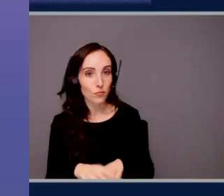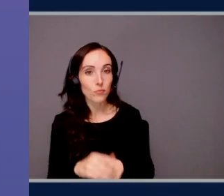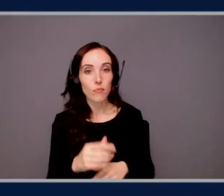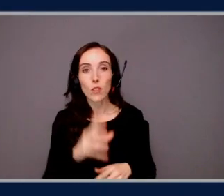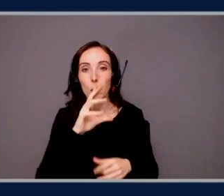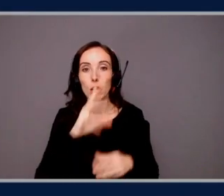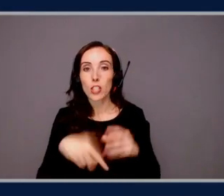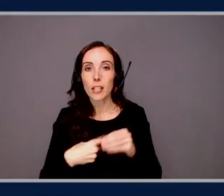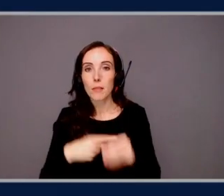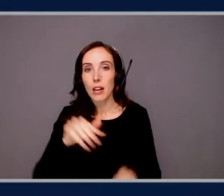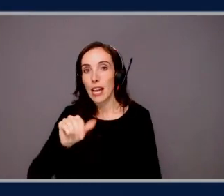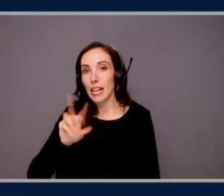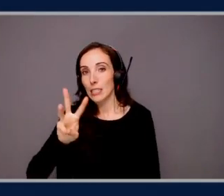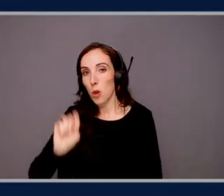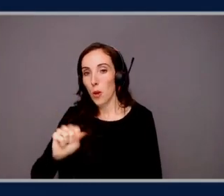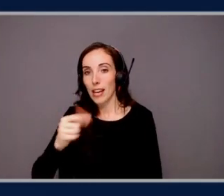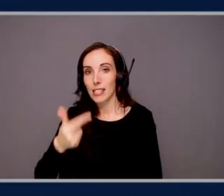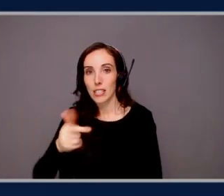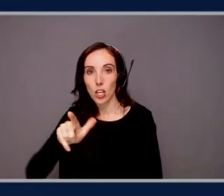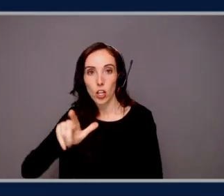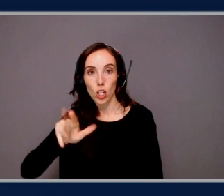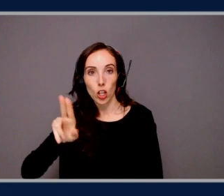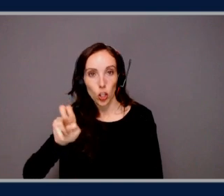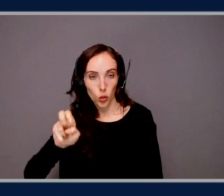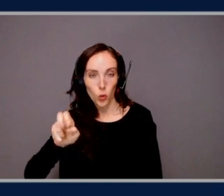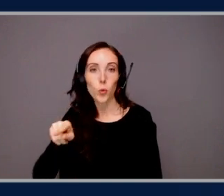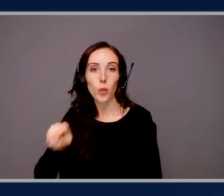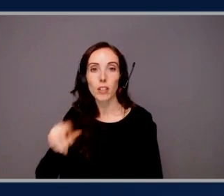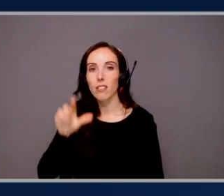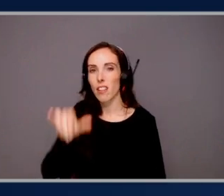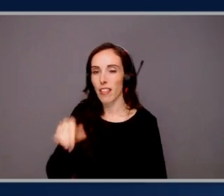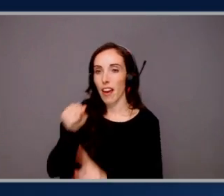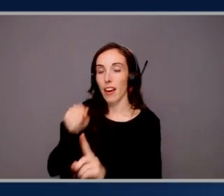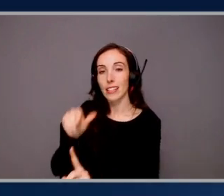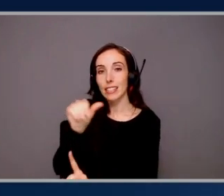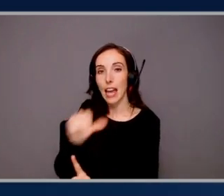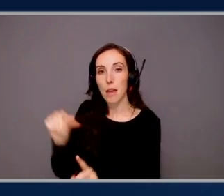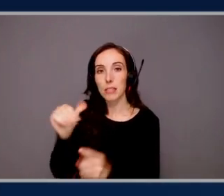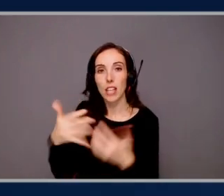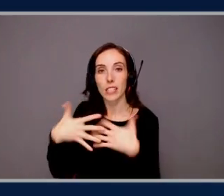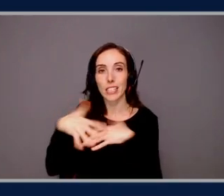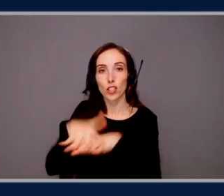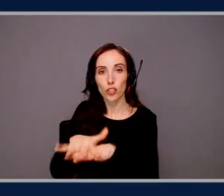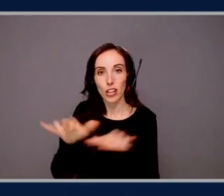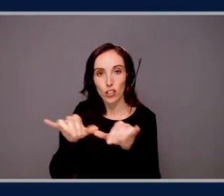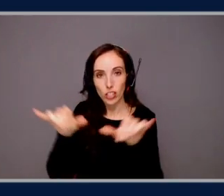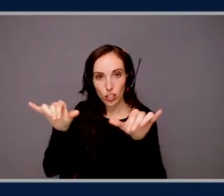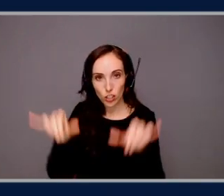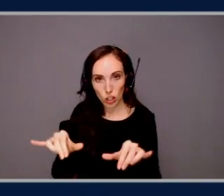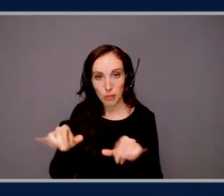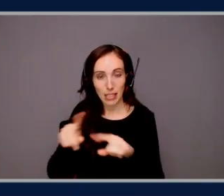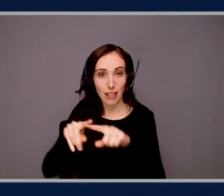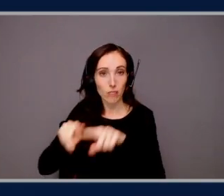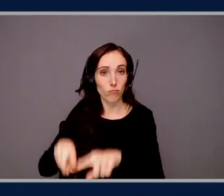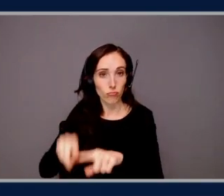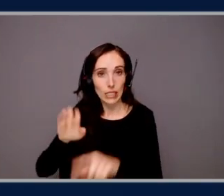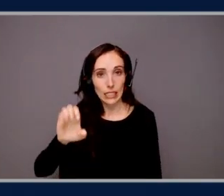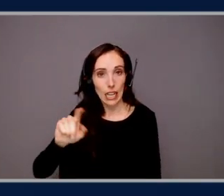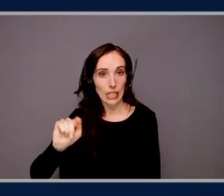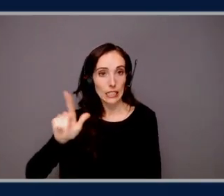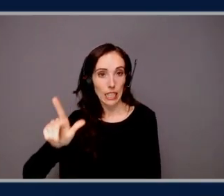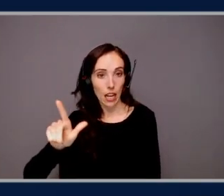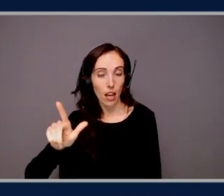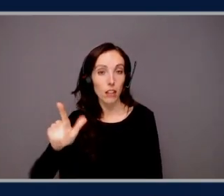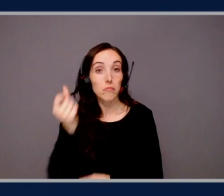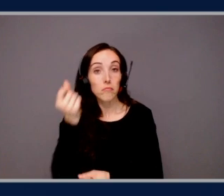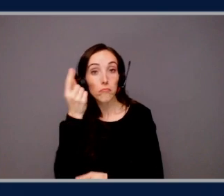AWS Glue. AWS Glue is Amazon's data integration service, which does fall on ETL. And as I mentioned, there's many cases